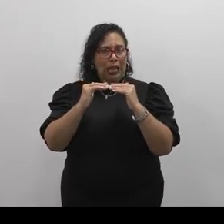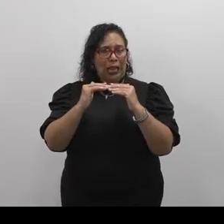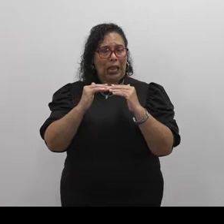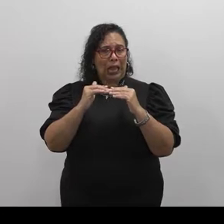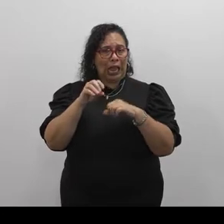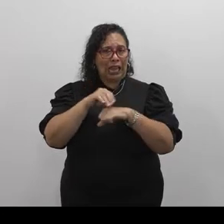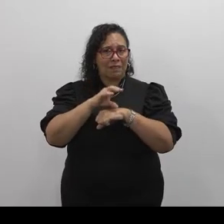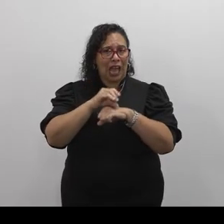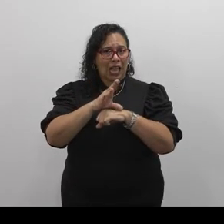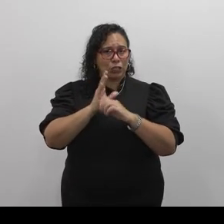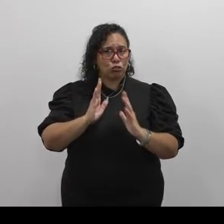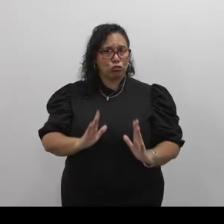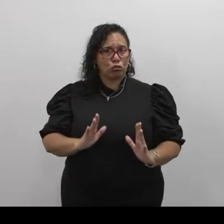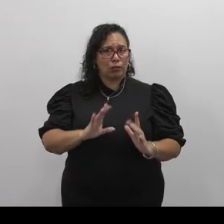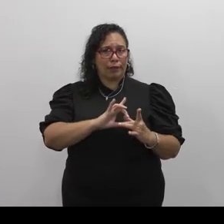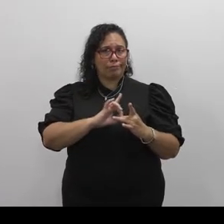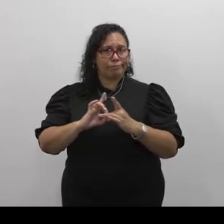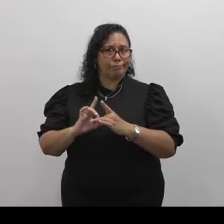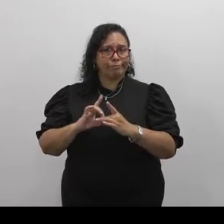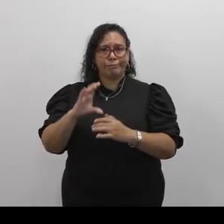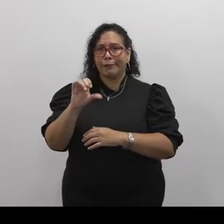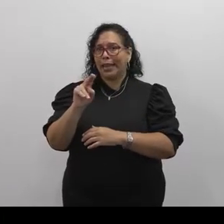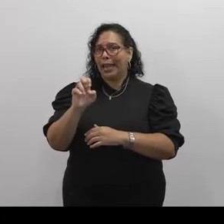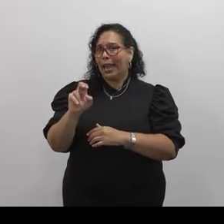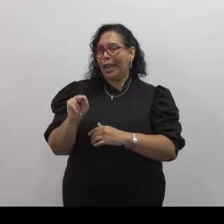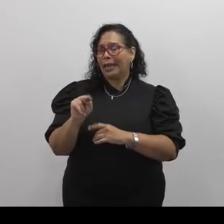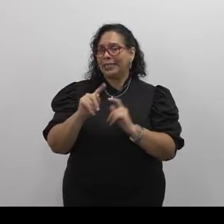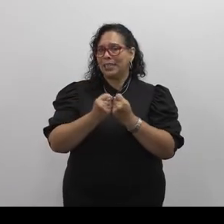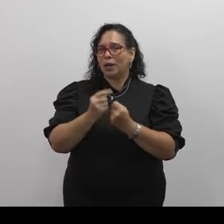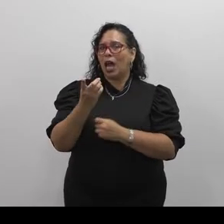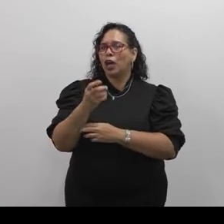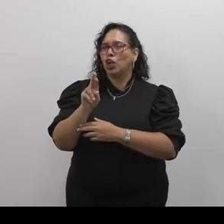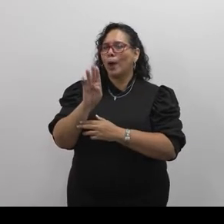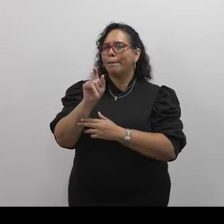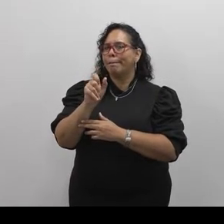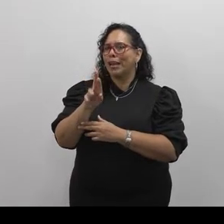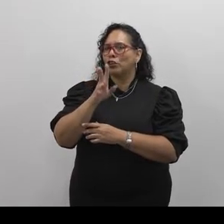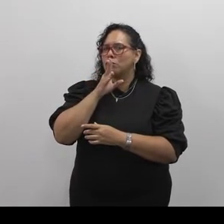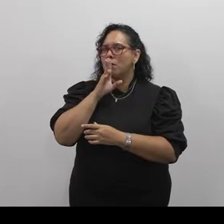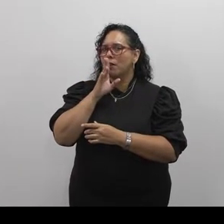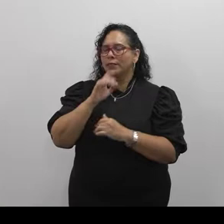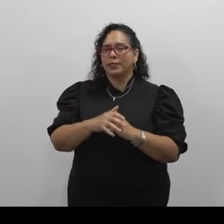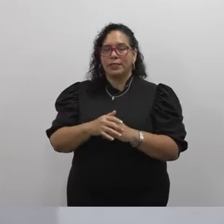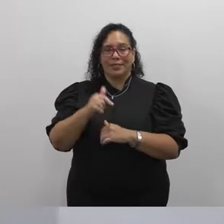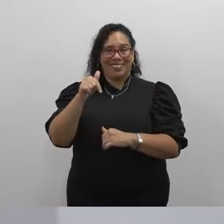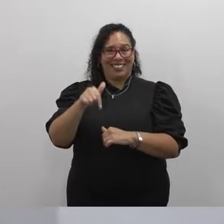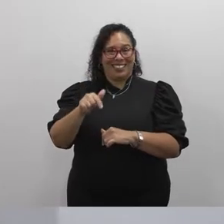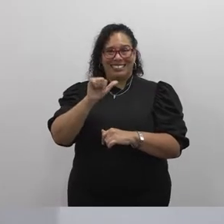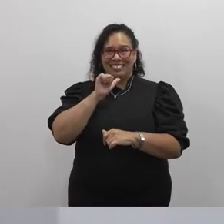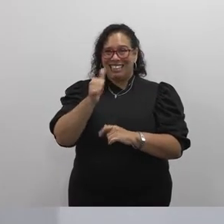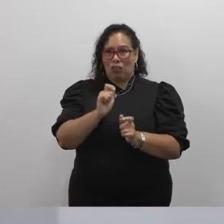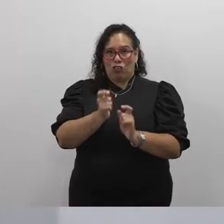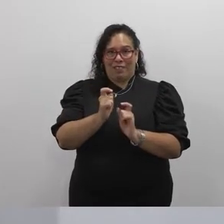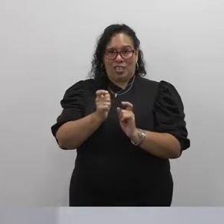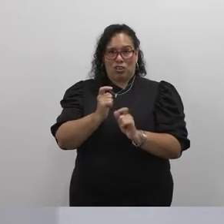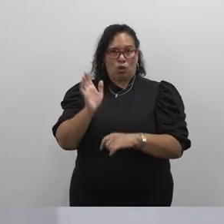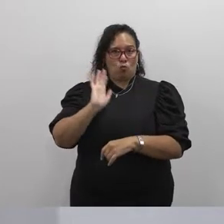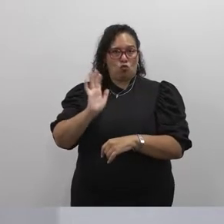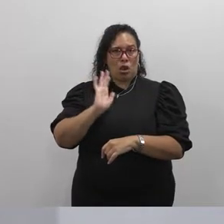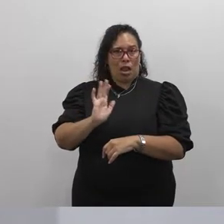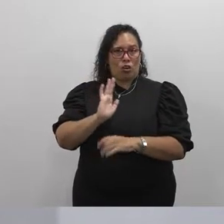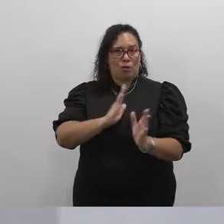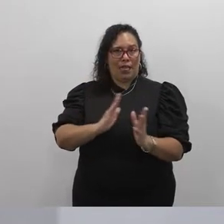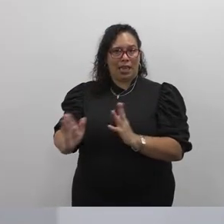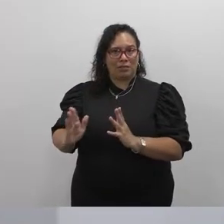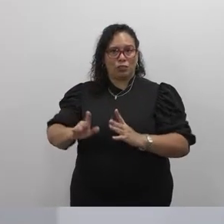team and kind of the approach, because you named that this is not a revision to prior plans, but you started